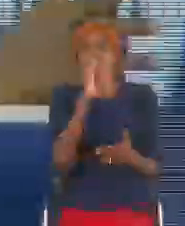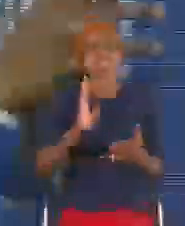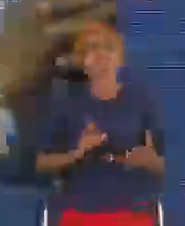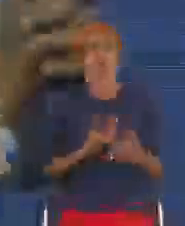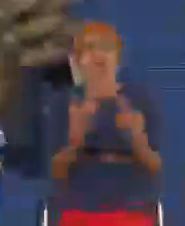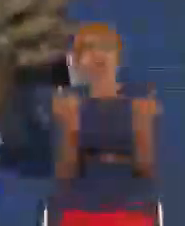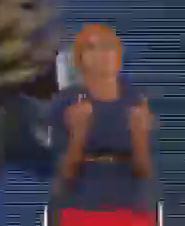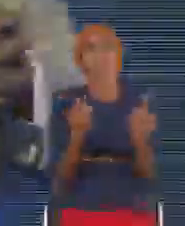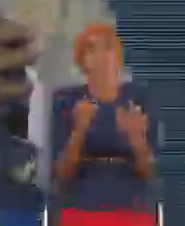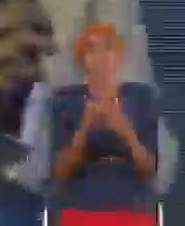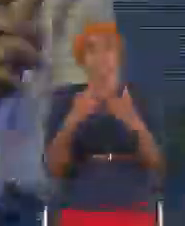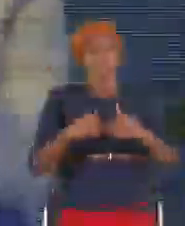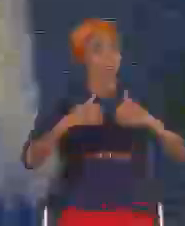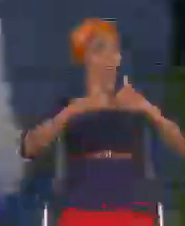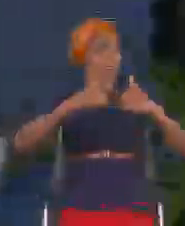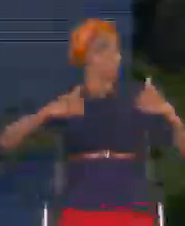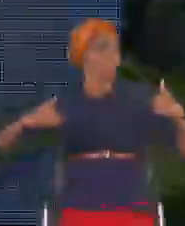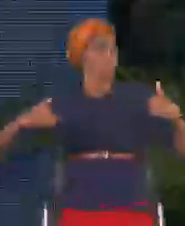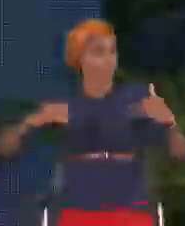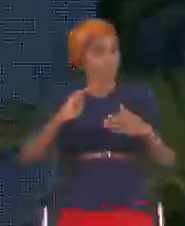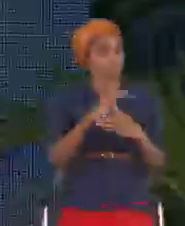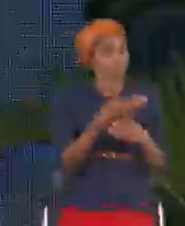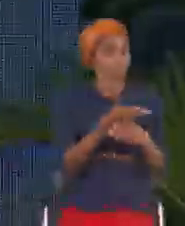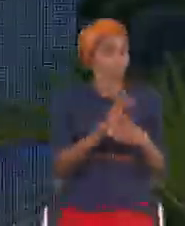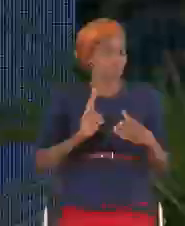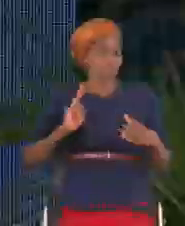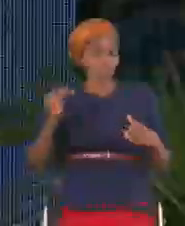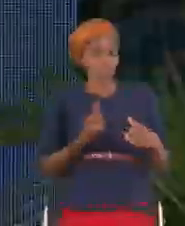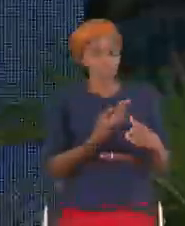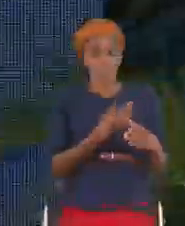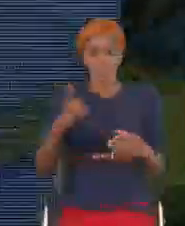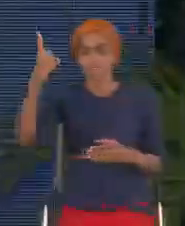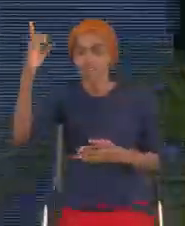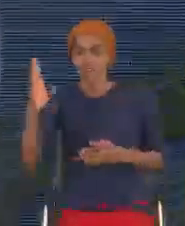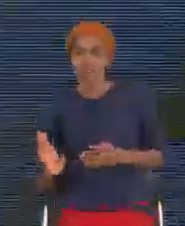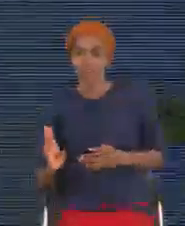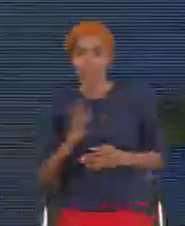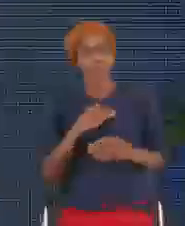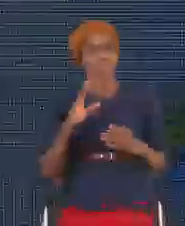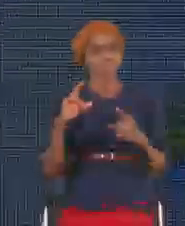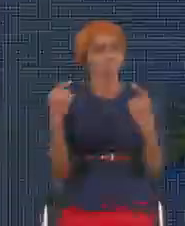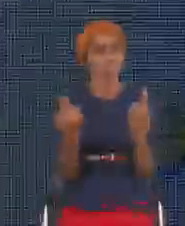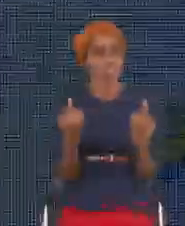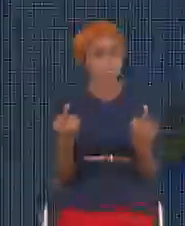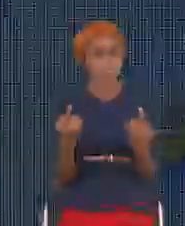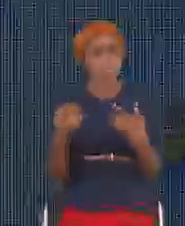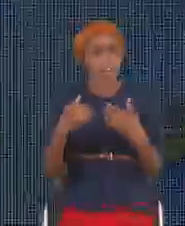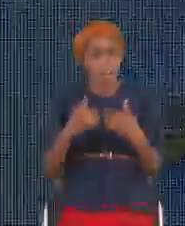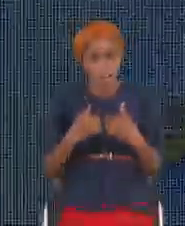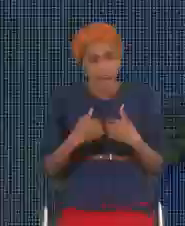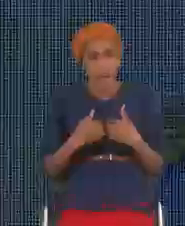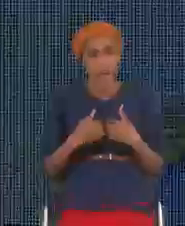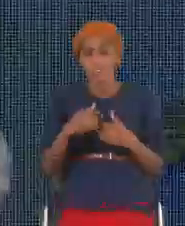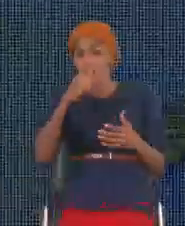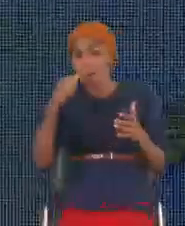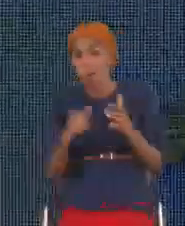iniquities that have separated between us and our God. And your sins have hid his face from